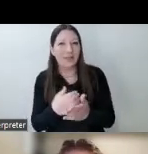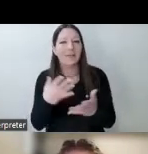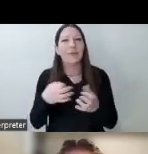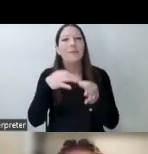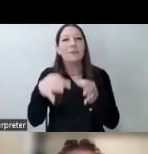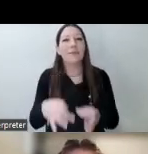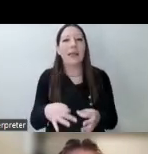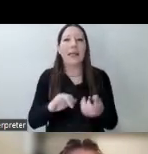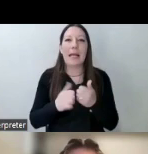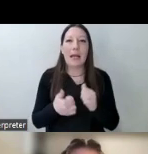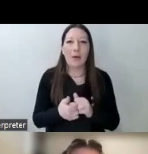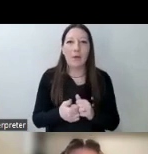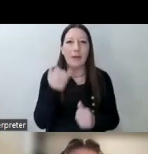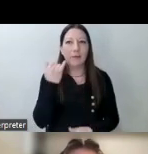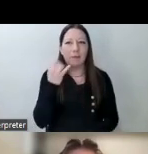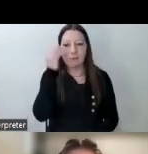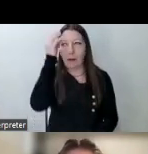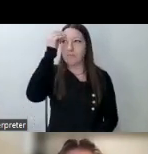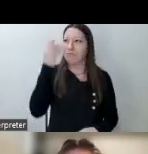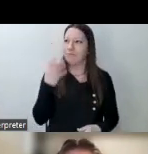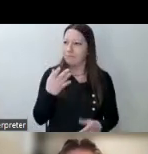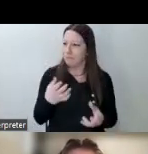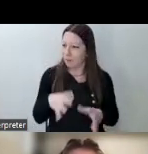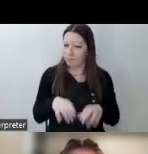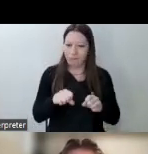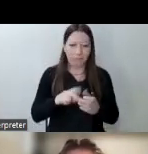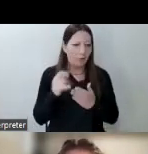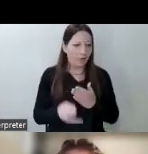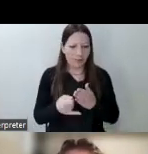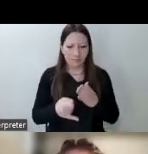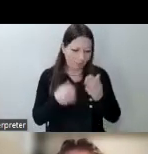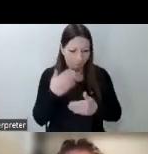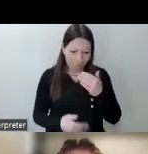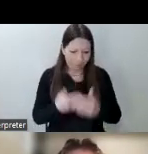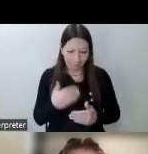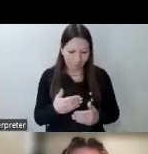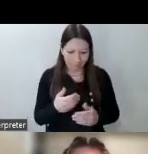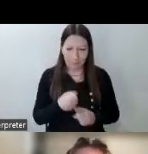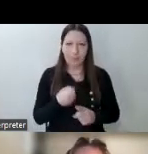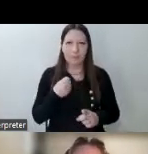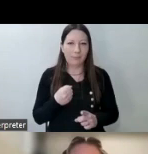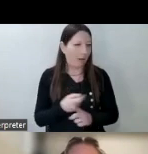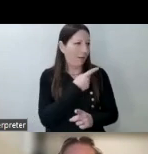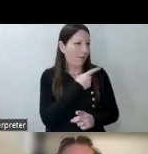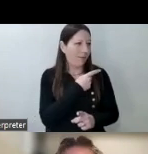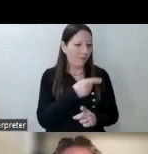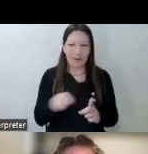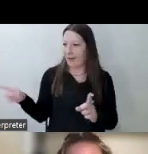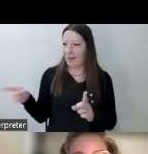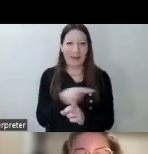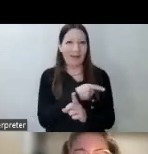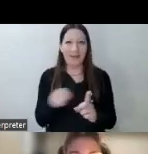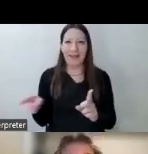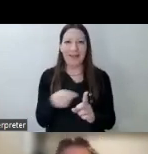and more interesting outcomes. So just a side note to embrace the obstacles as much as you can. So getting back to